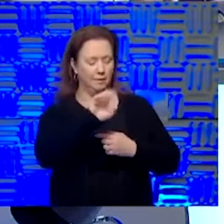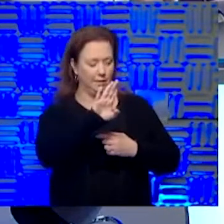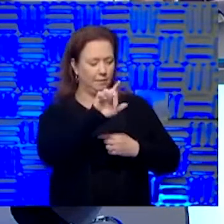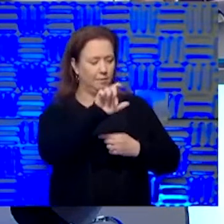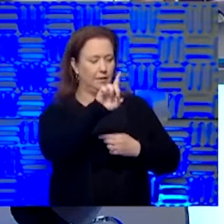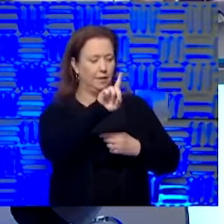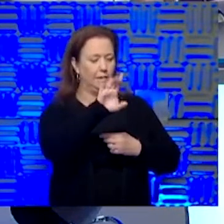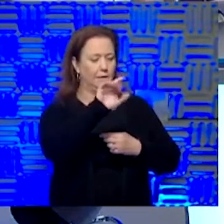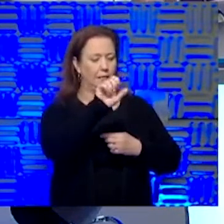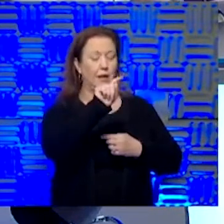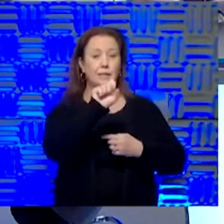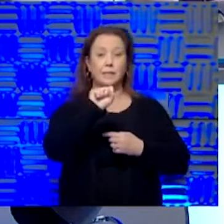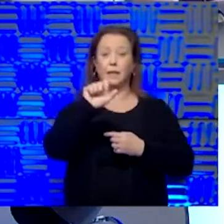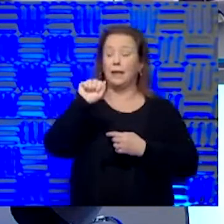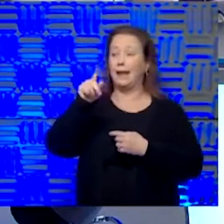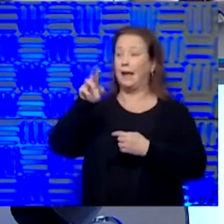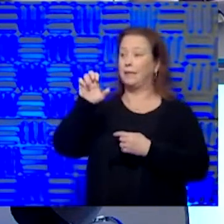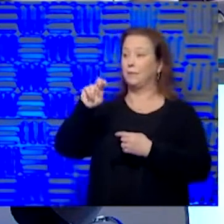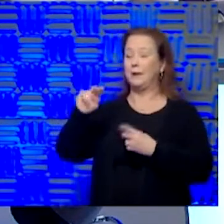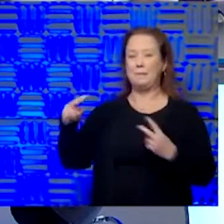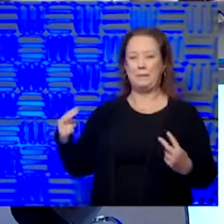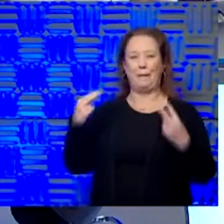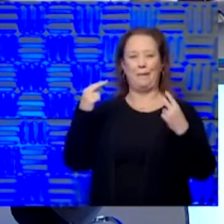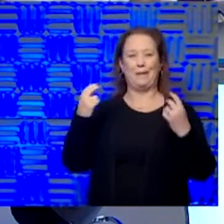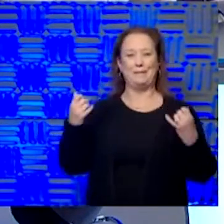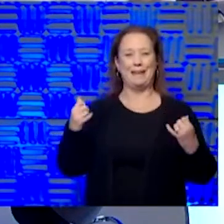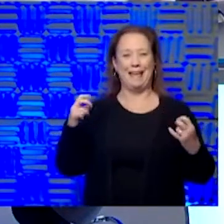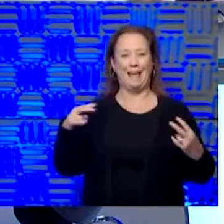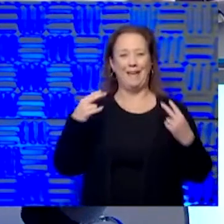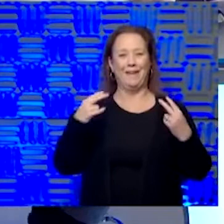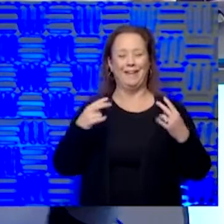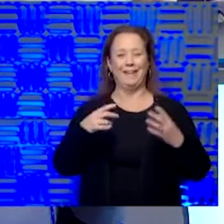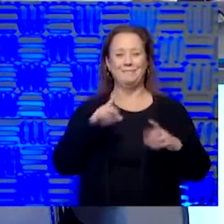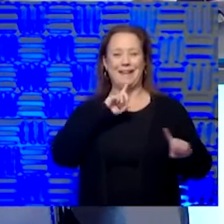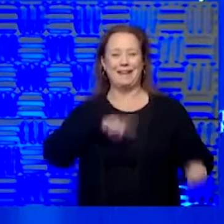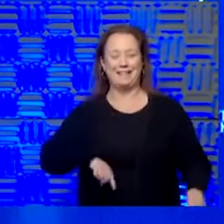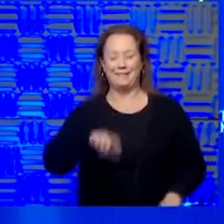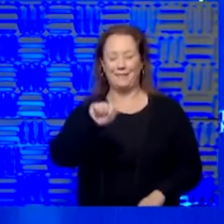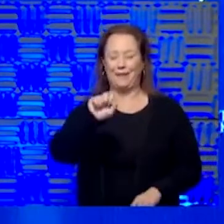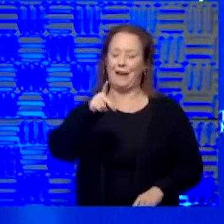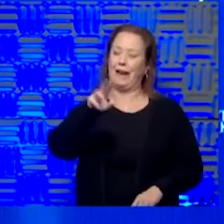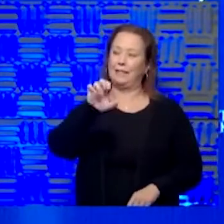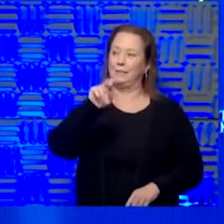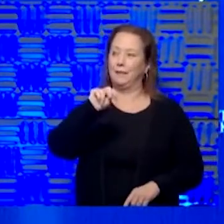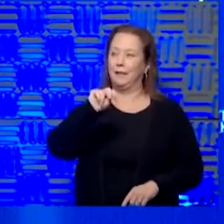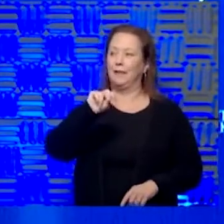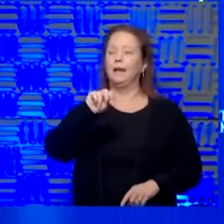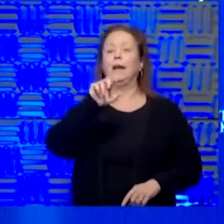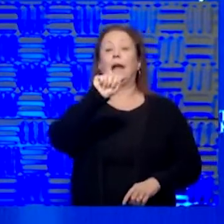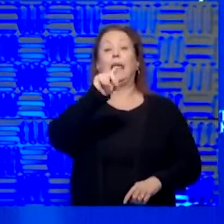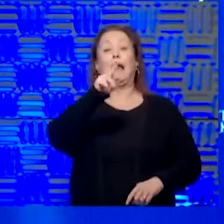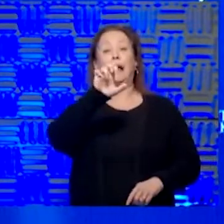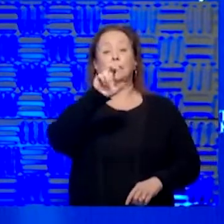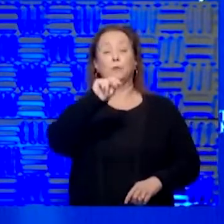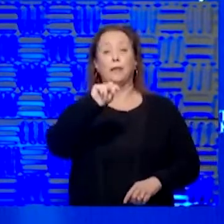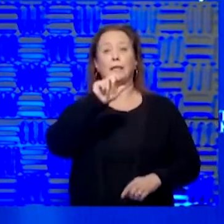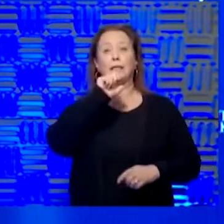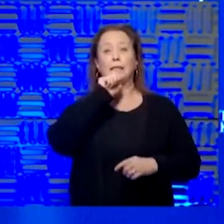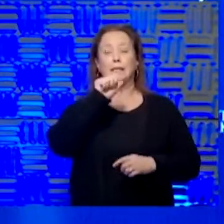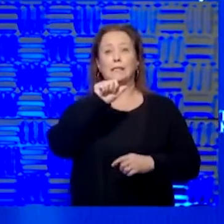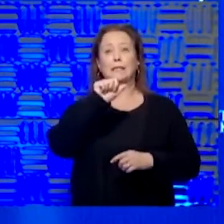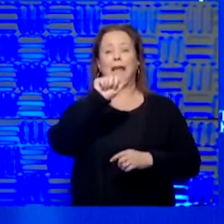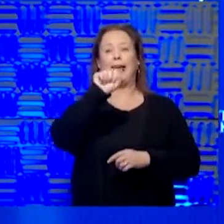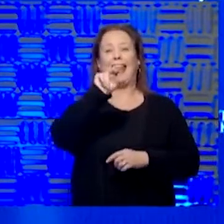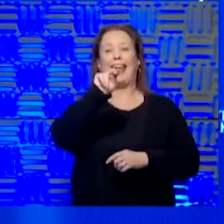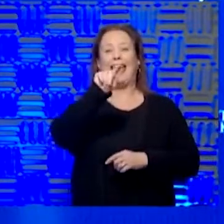Okay. Everybody's looking at me. Here's what I think. answered that yesterday. Aspirin is not